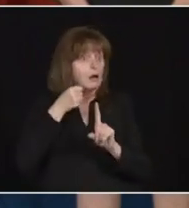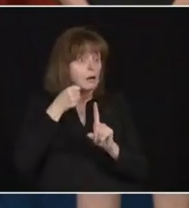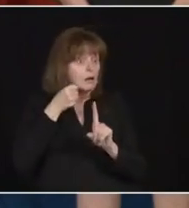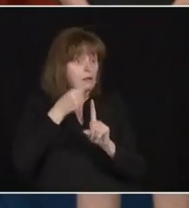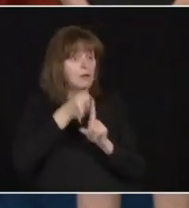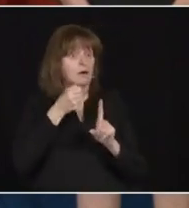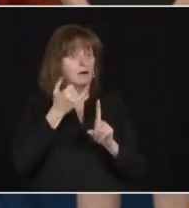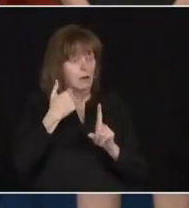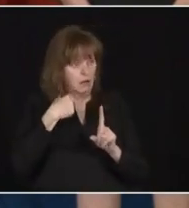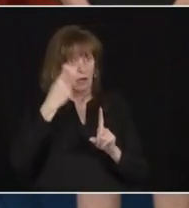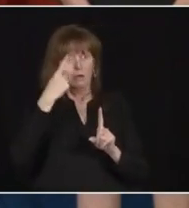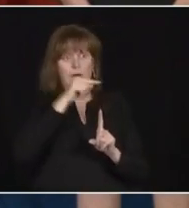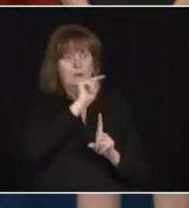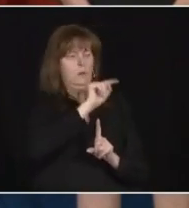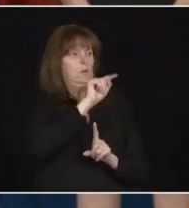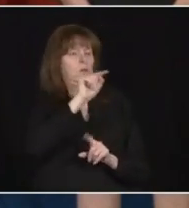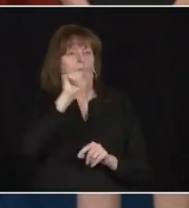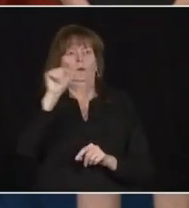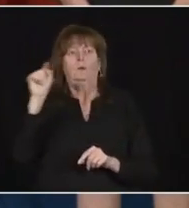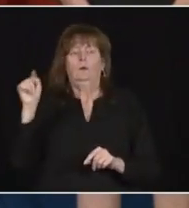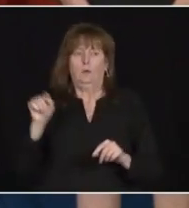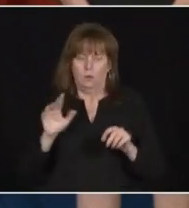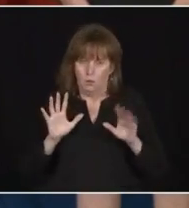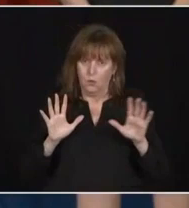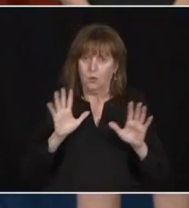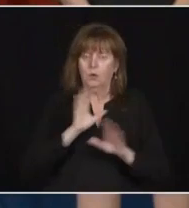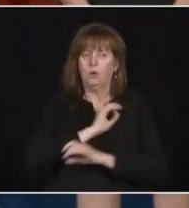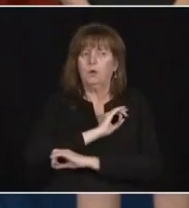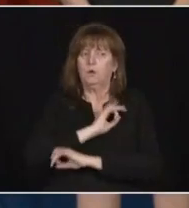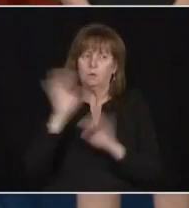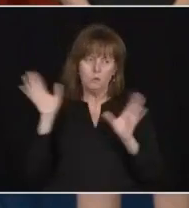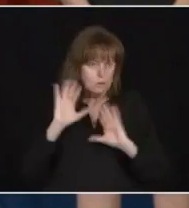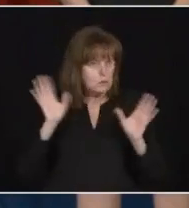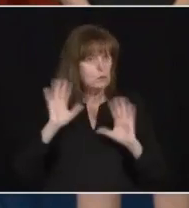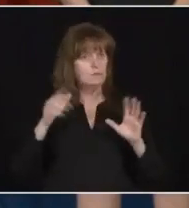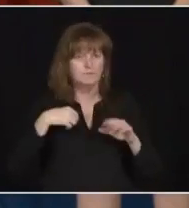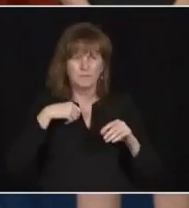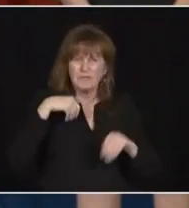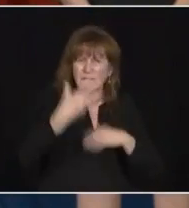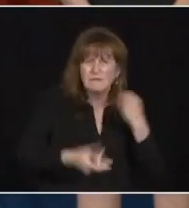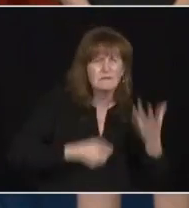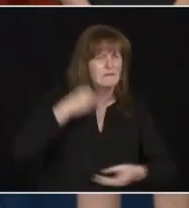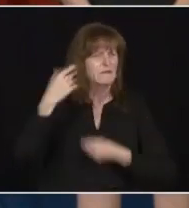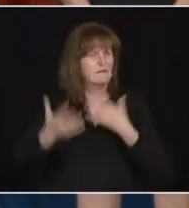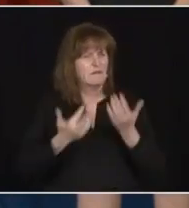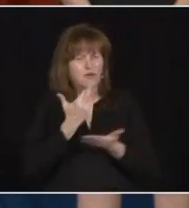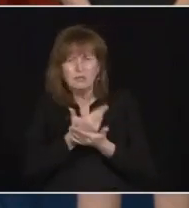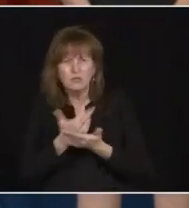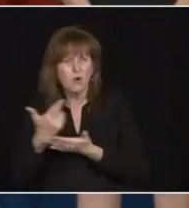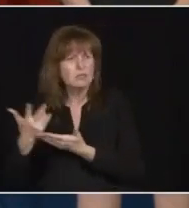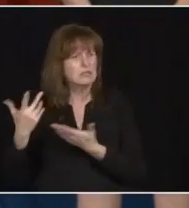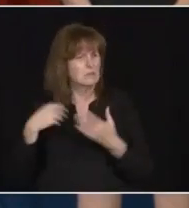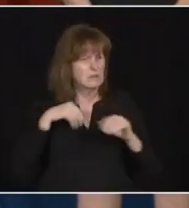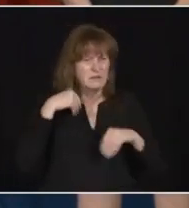are in. And we're making sure resources are getting to those homes while we monitor the others. So whether this comes through